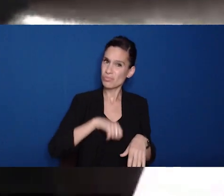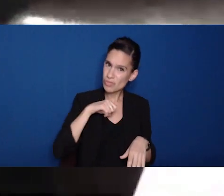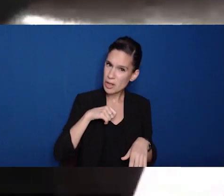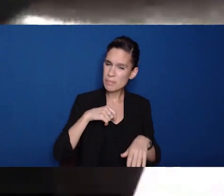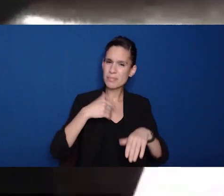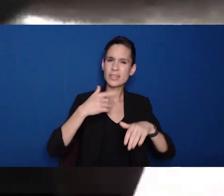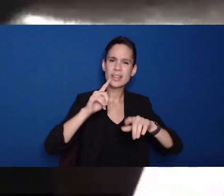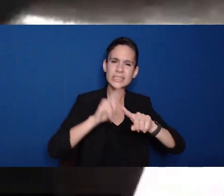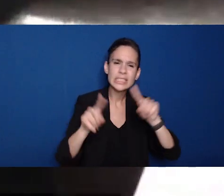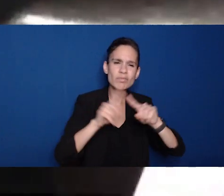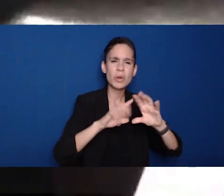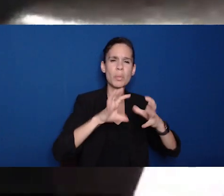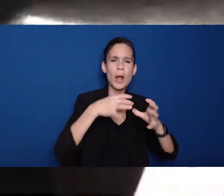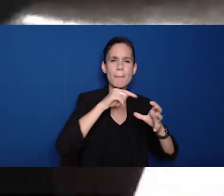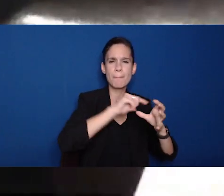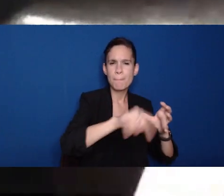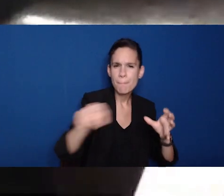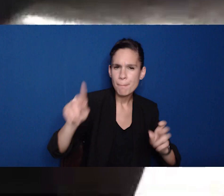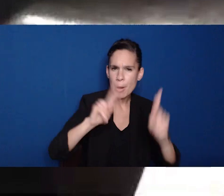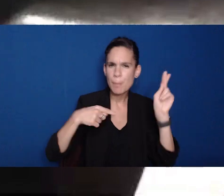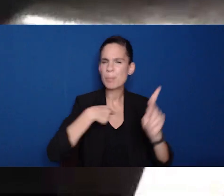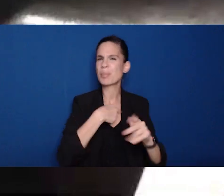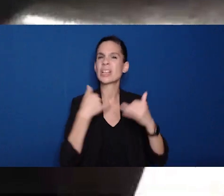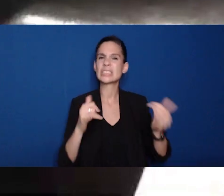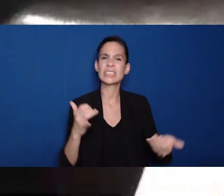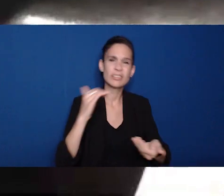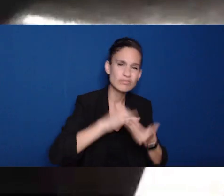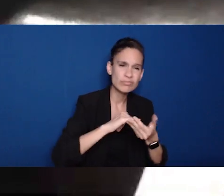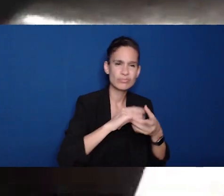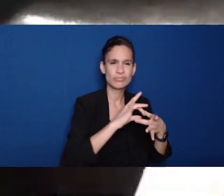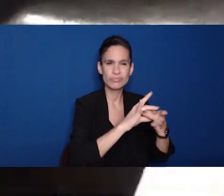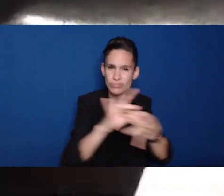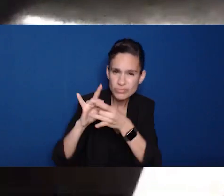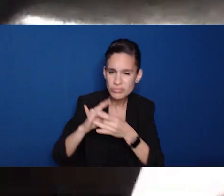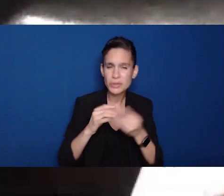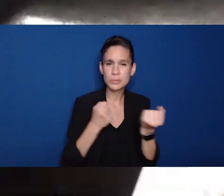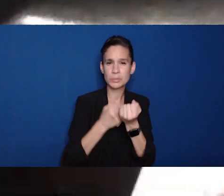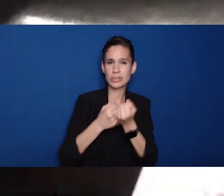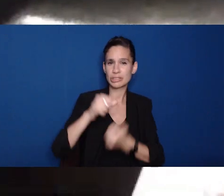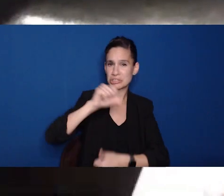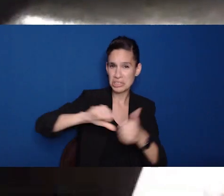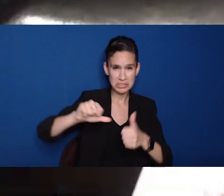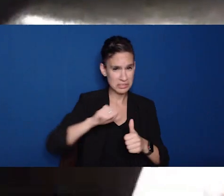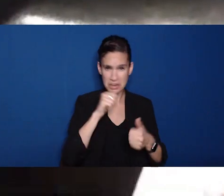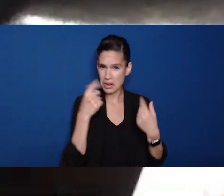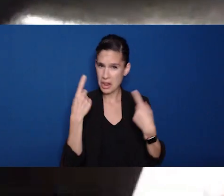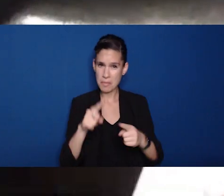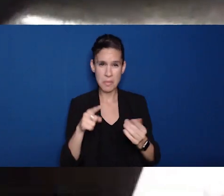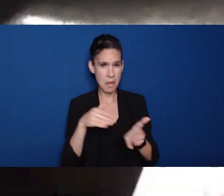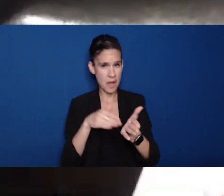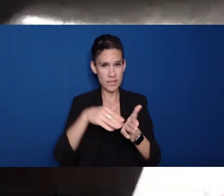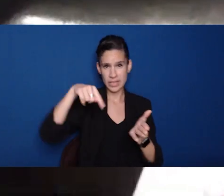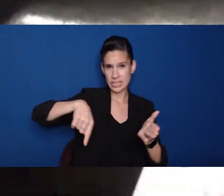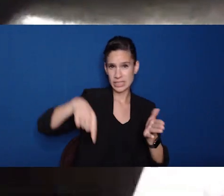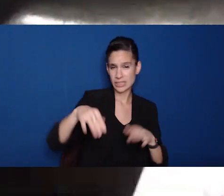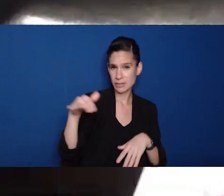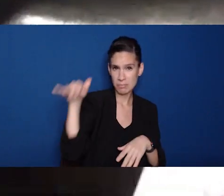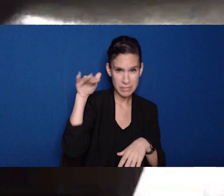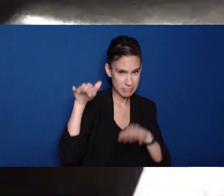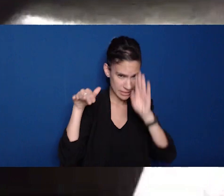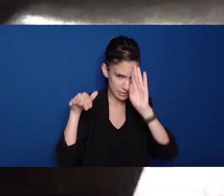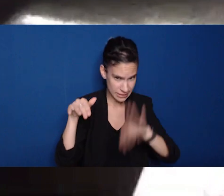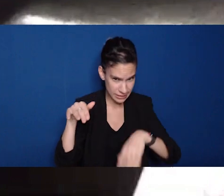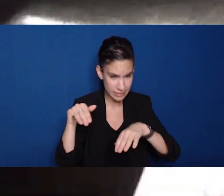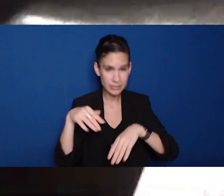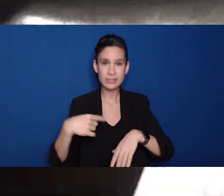I'm proud that, across all divides and differences, we really have stood together. That doesn't happen often in Zimbabwe, to be